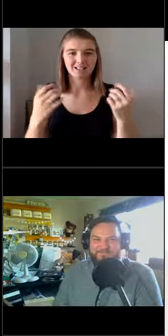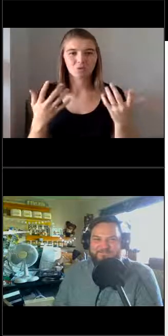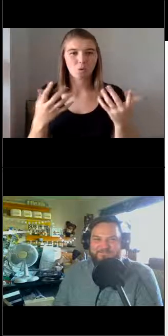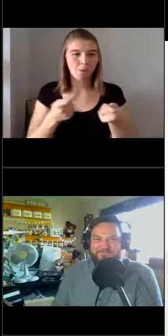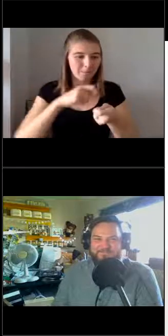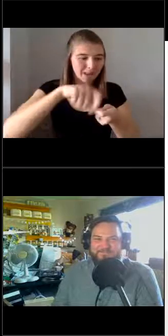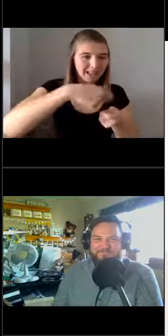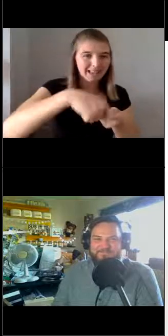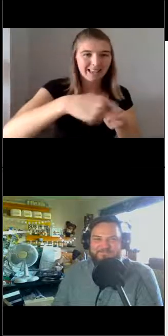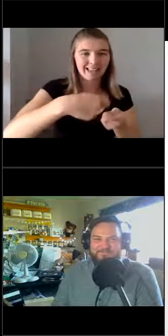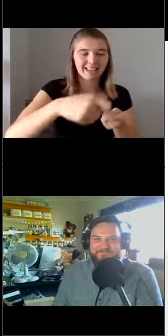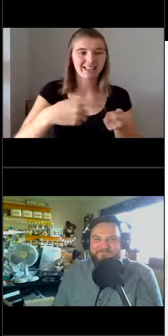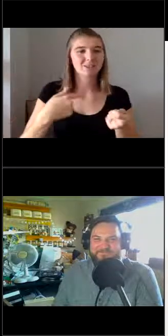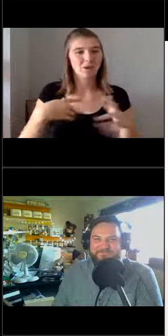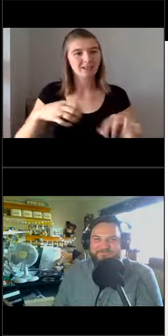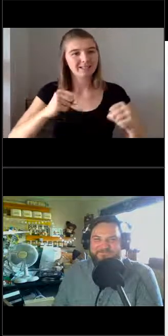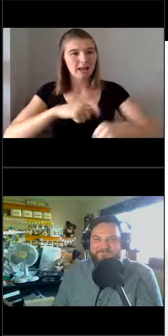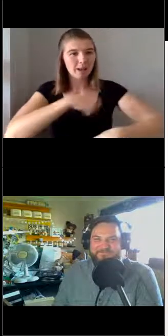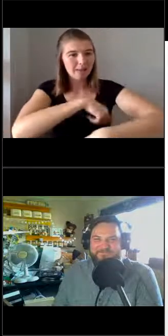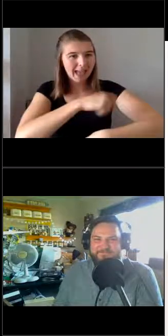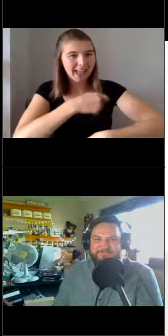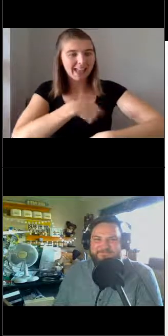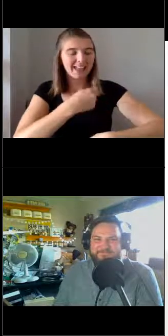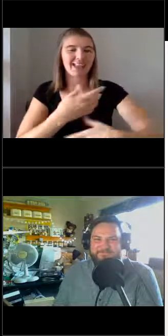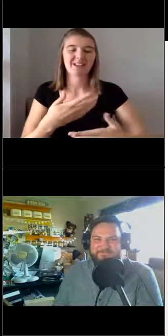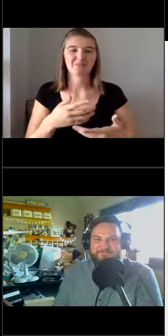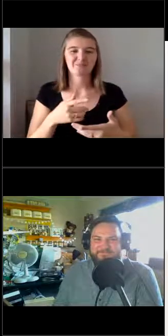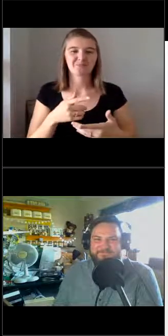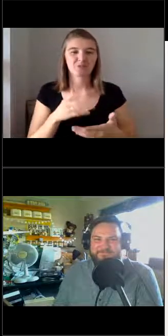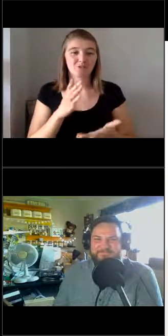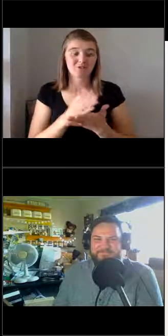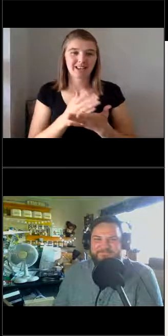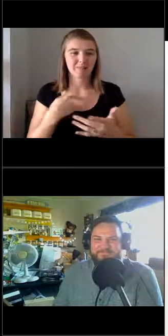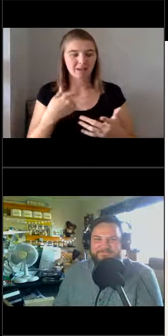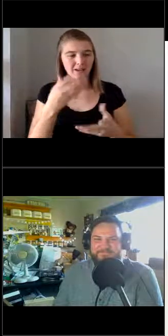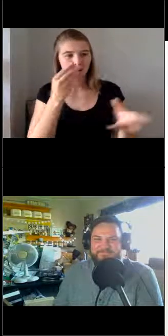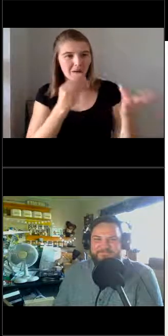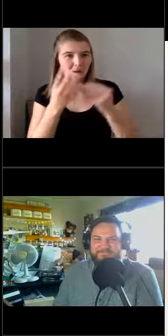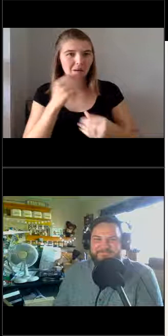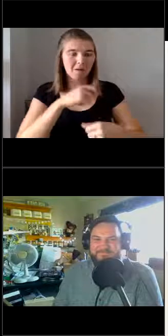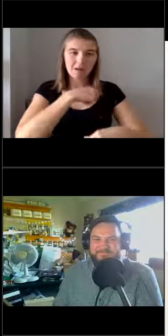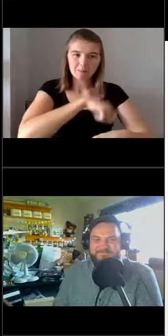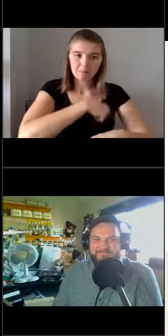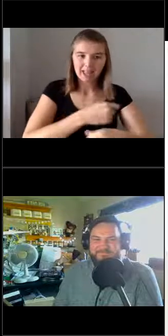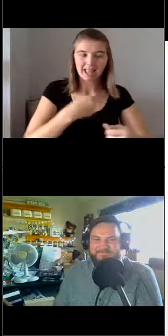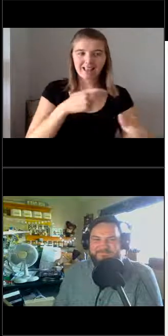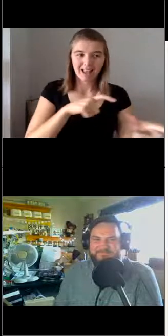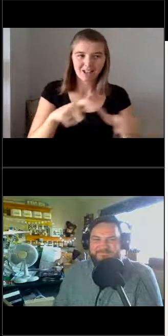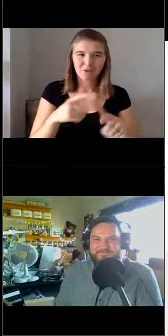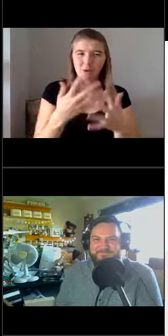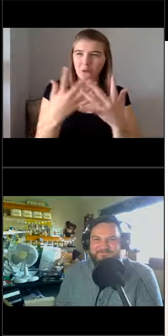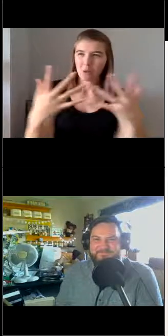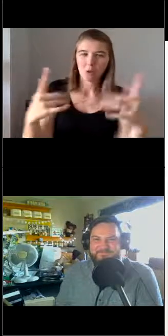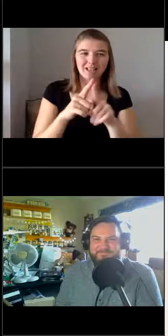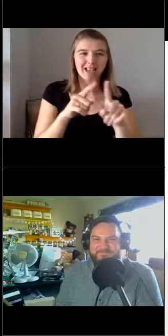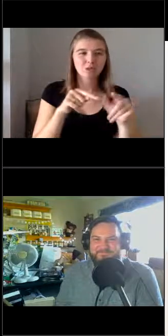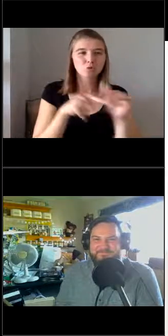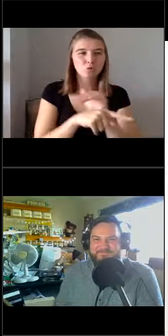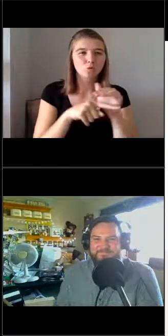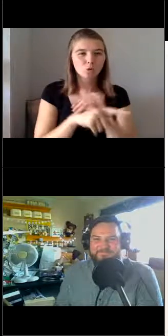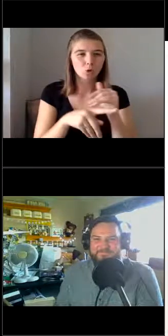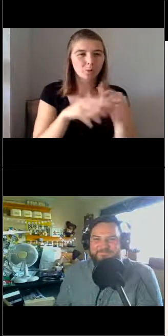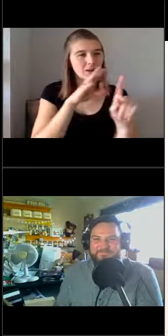lot. So I brushed up on my baking skills. And also I was very lucky to live by the beach. So once, you